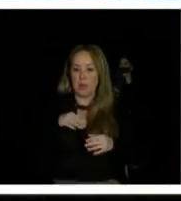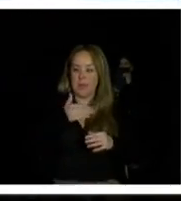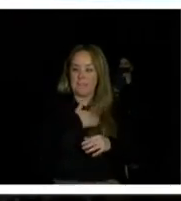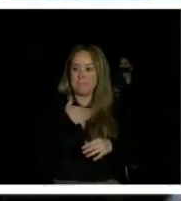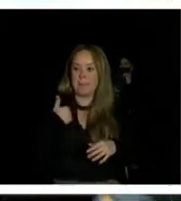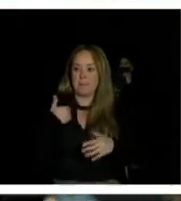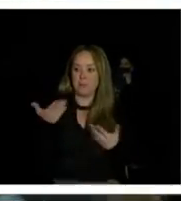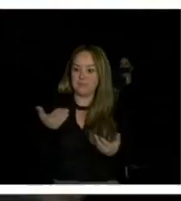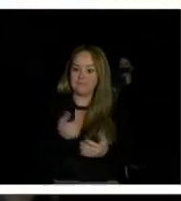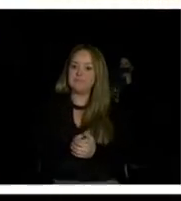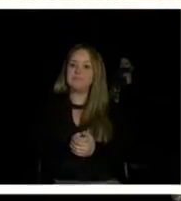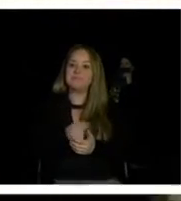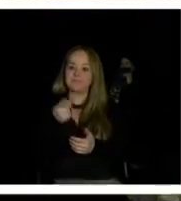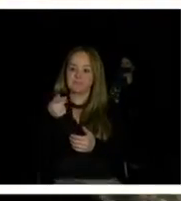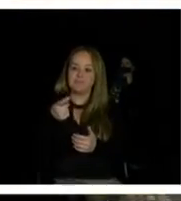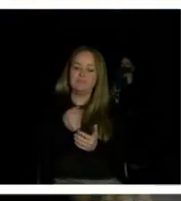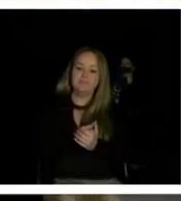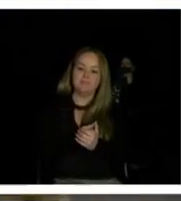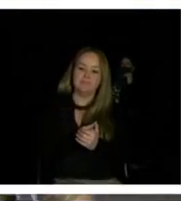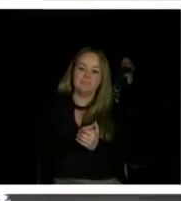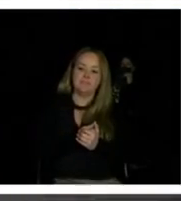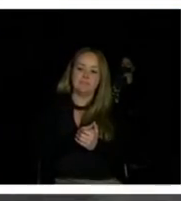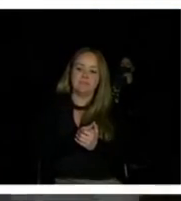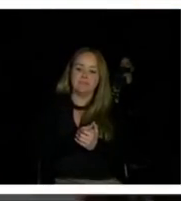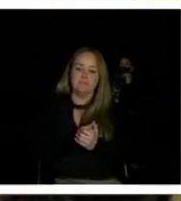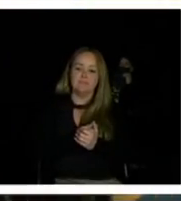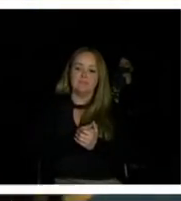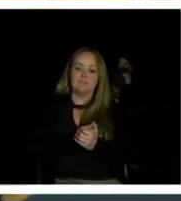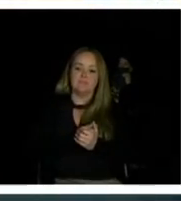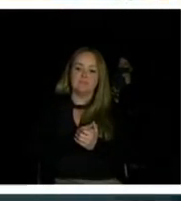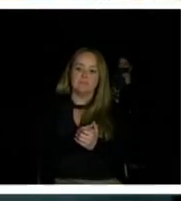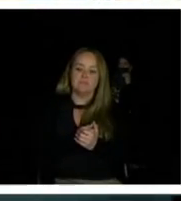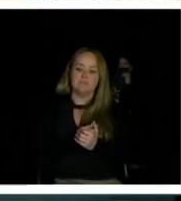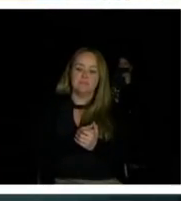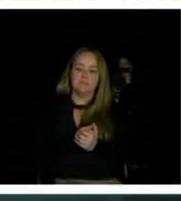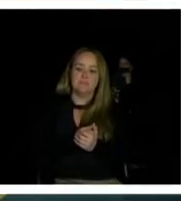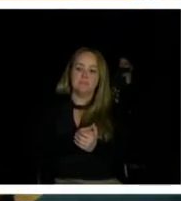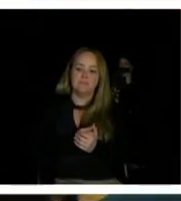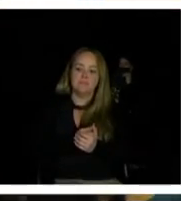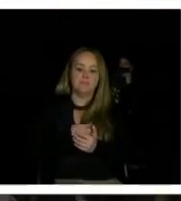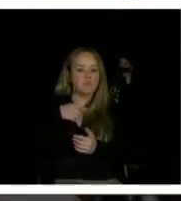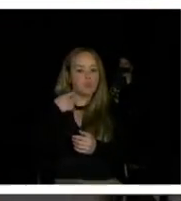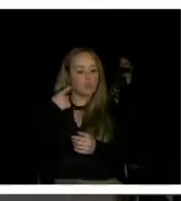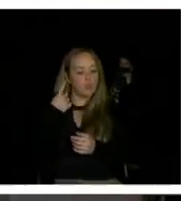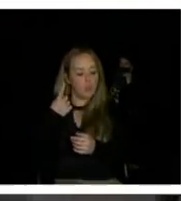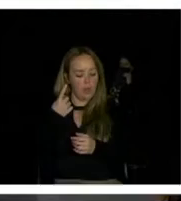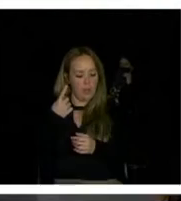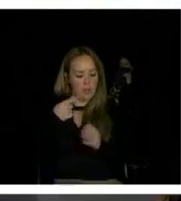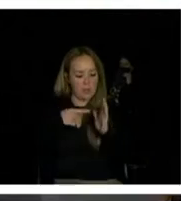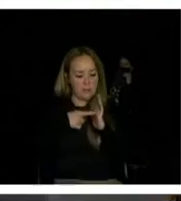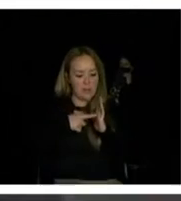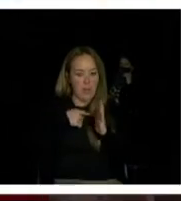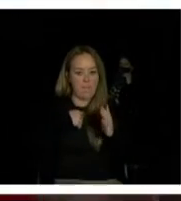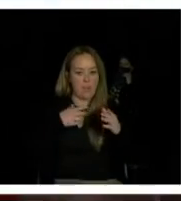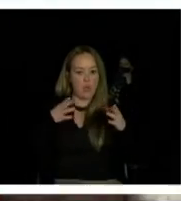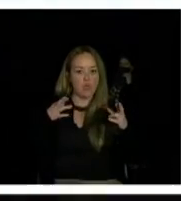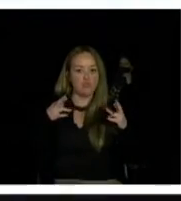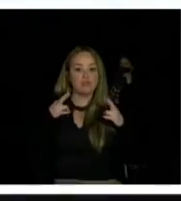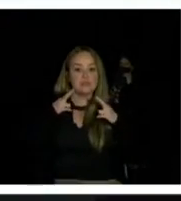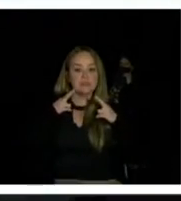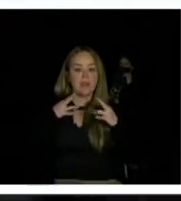all right, we got one over here. Awesome. My name is Hampton Hurt. I'm a retired football